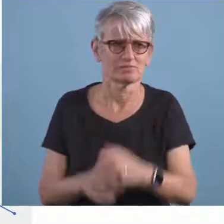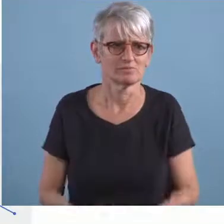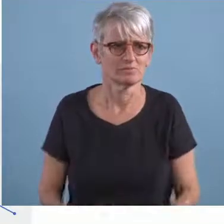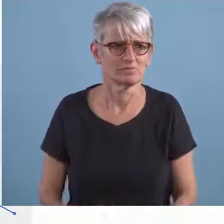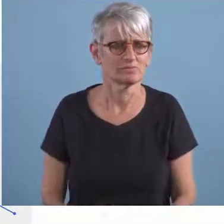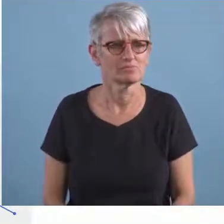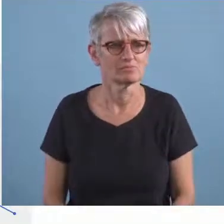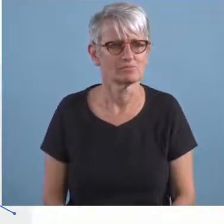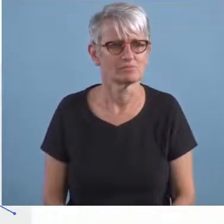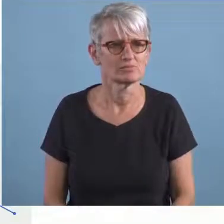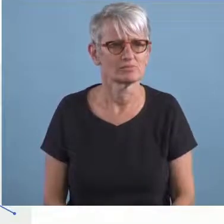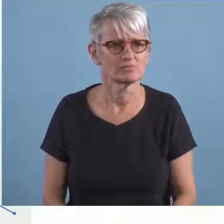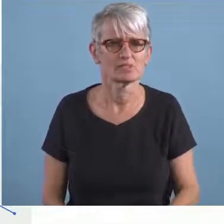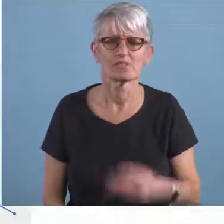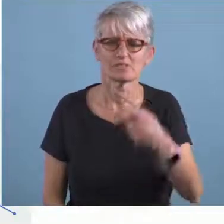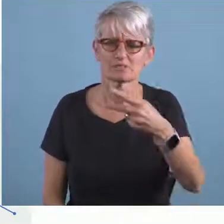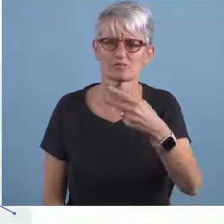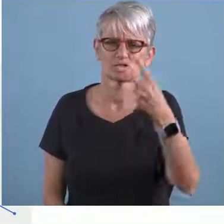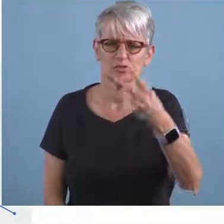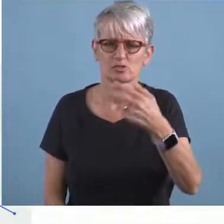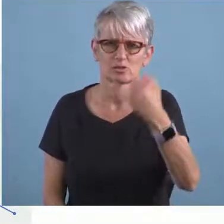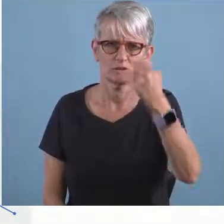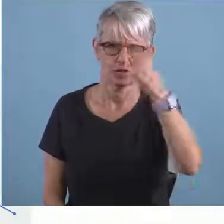within those two black bands.